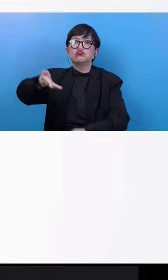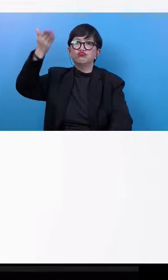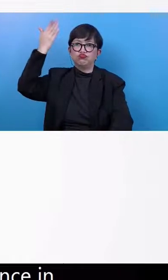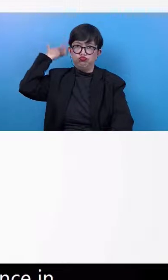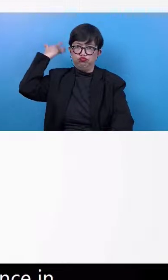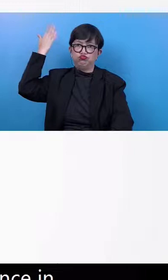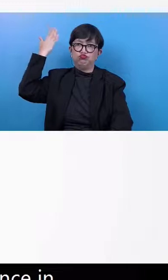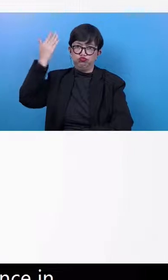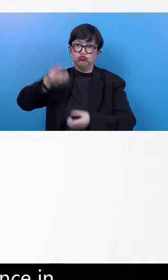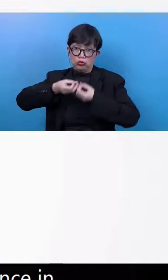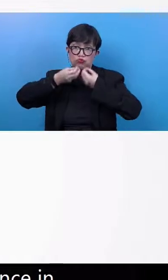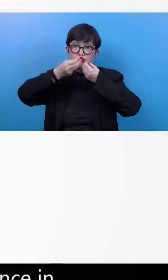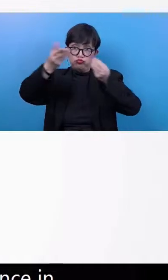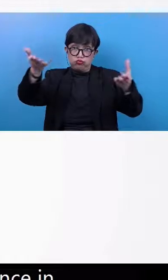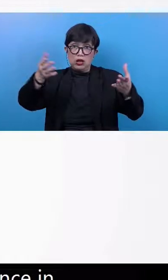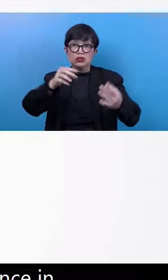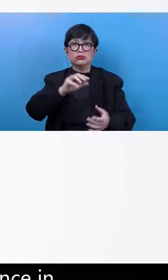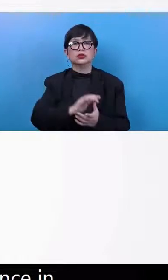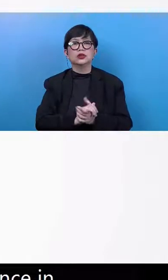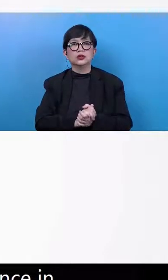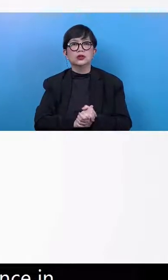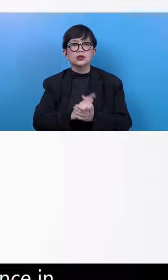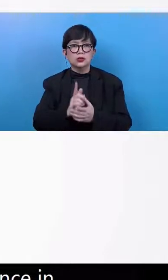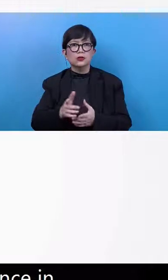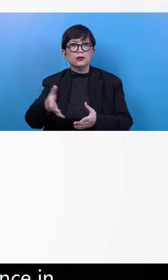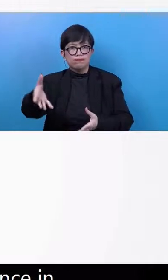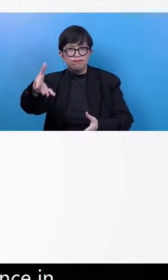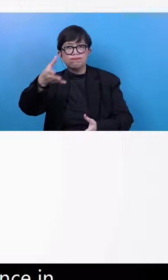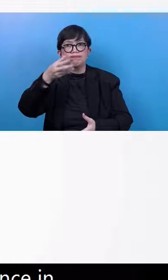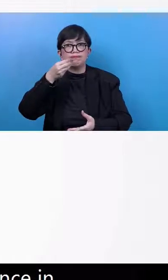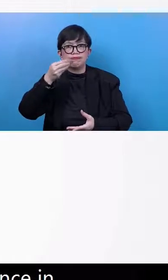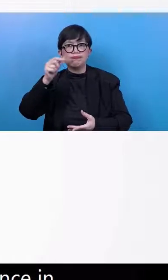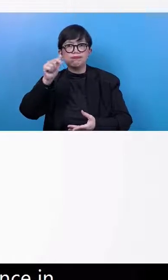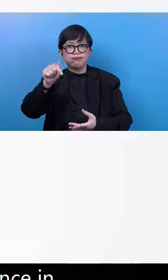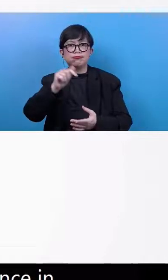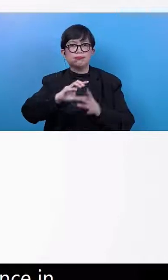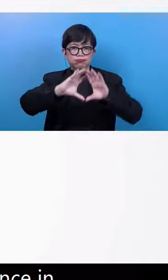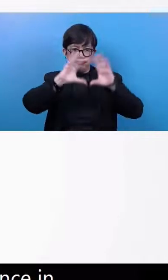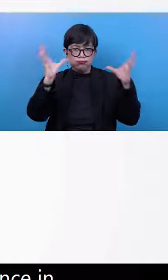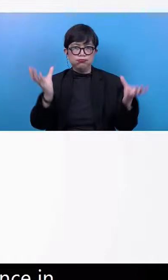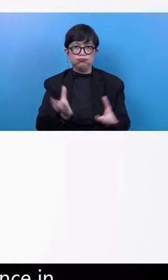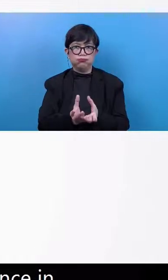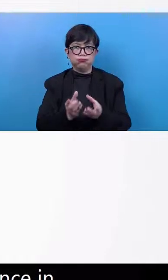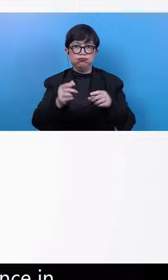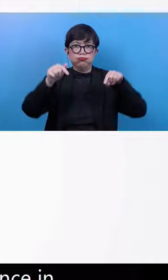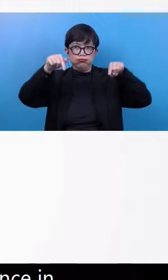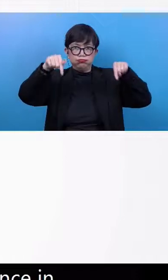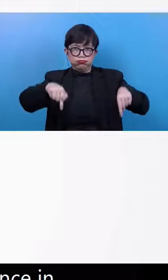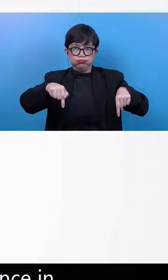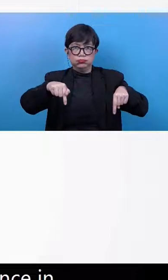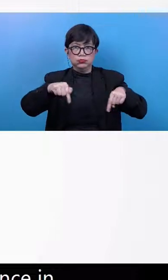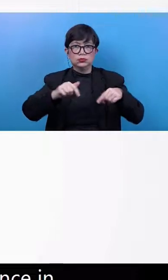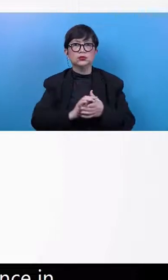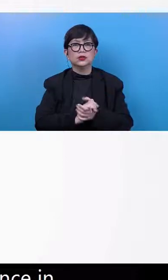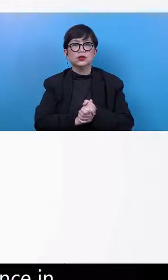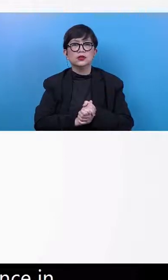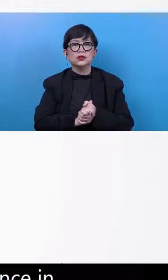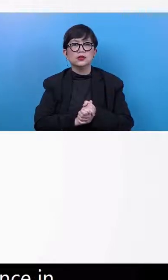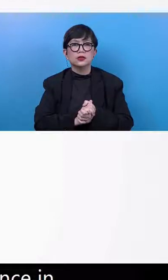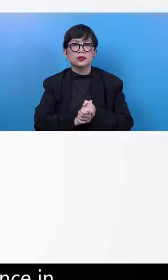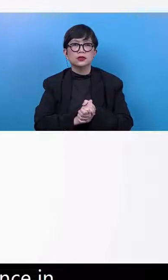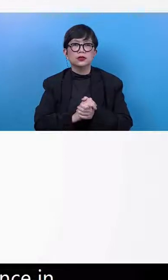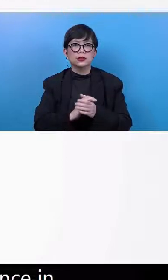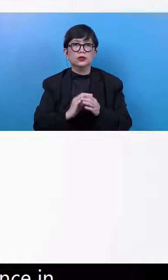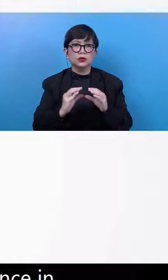world. Human security adds to concerns with territorial security, a focus on people, and it asks